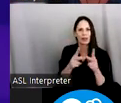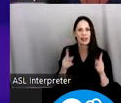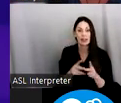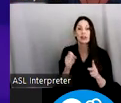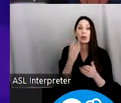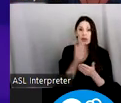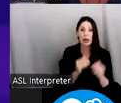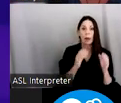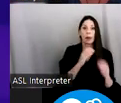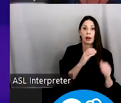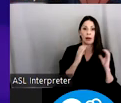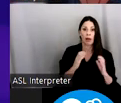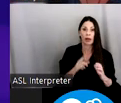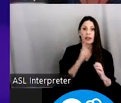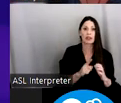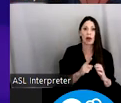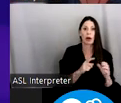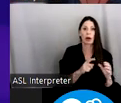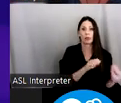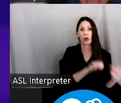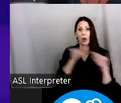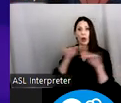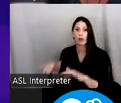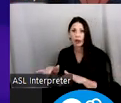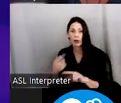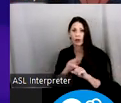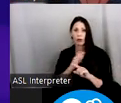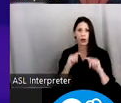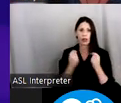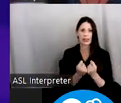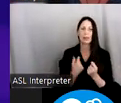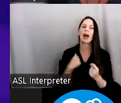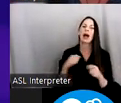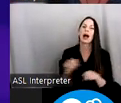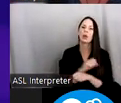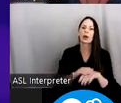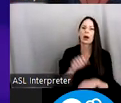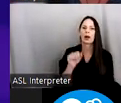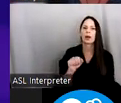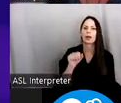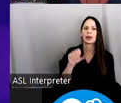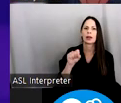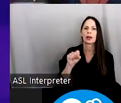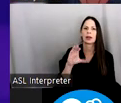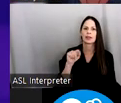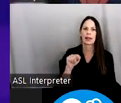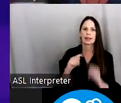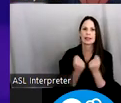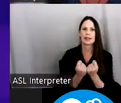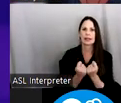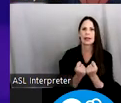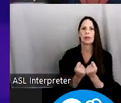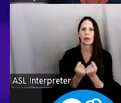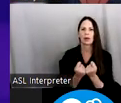going over there from our team. I work on the Ascent team with first step Okay. with psychosis. So it's like